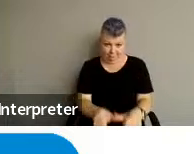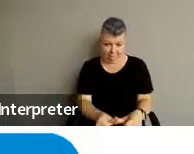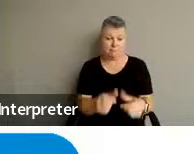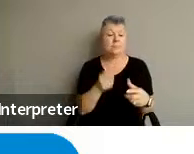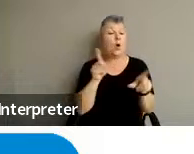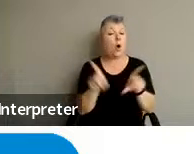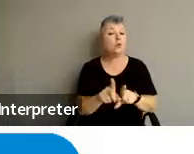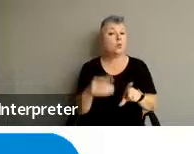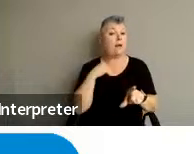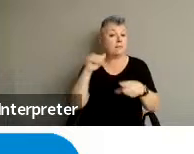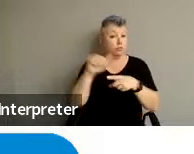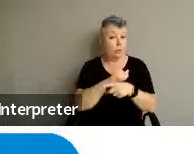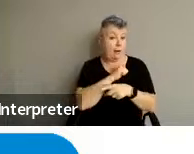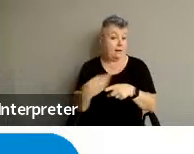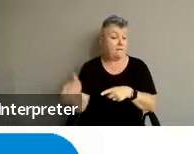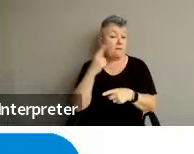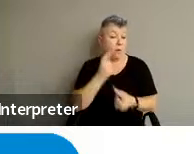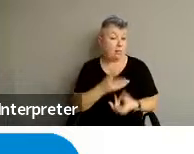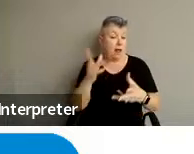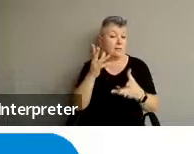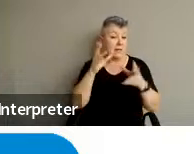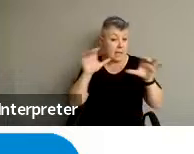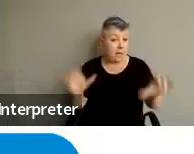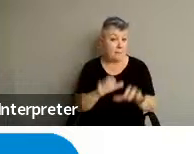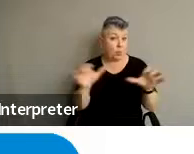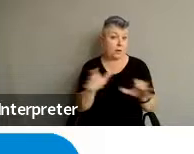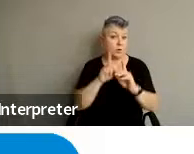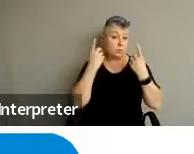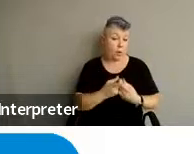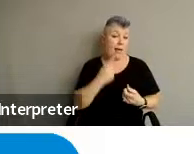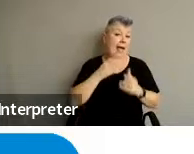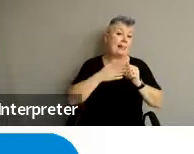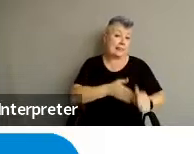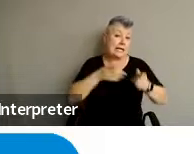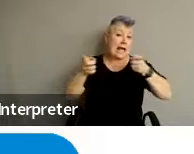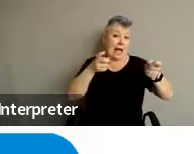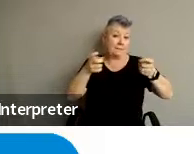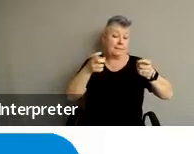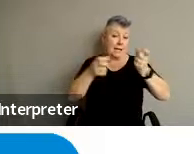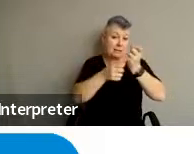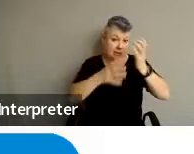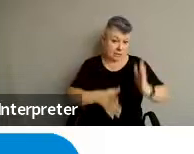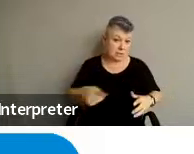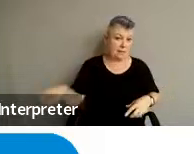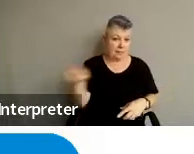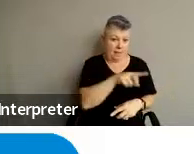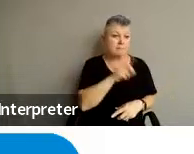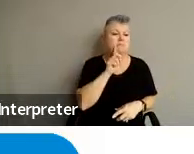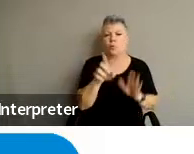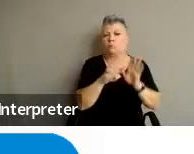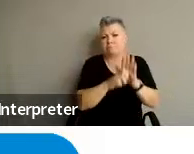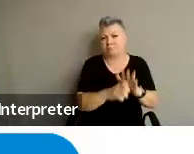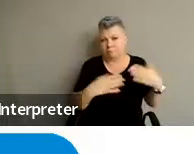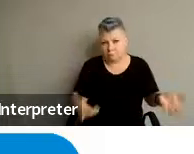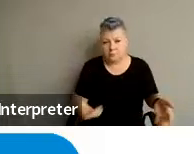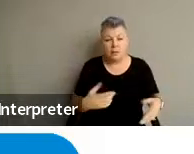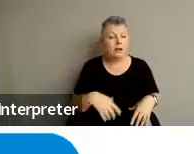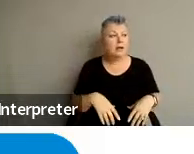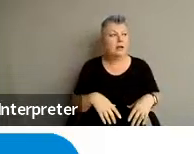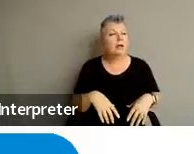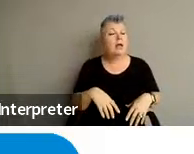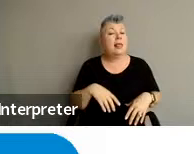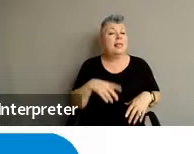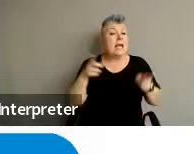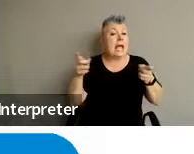the mostly operational department lead admin assistants there. For example, the admin assistant